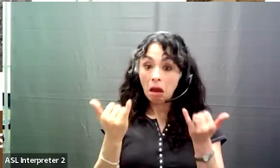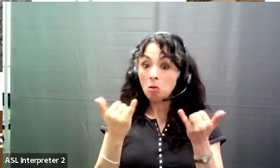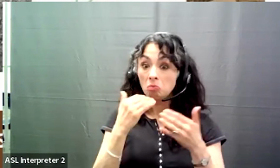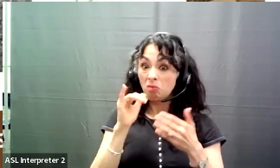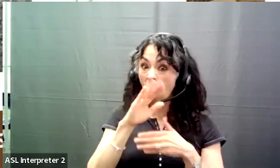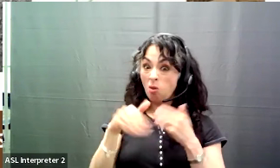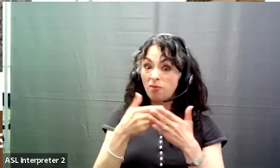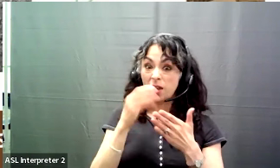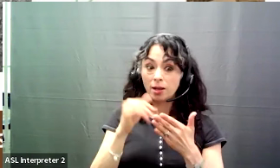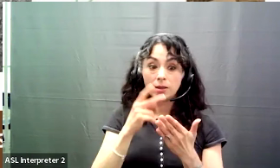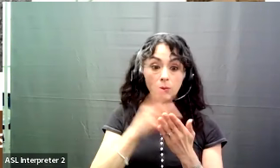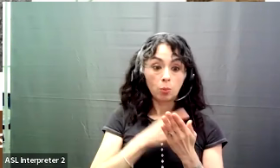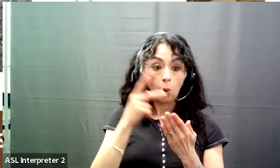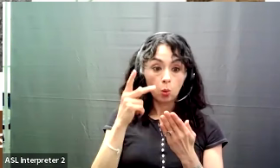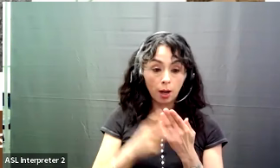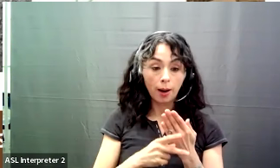all under